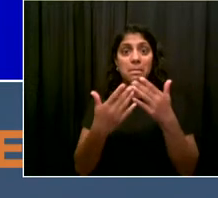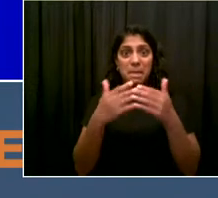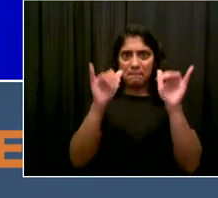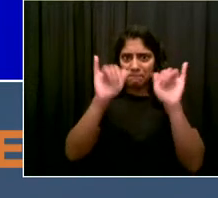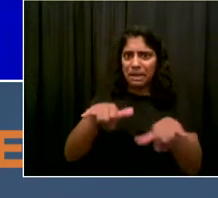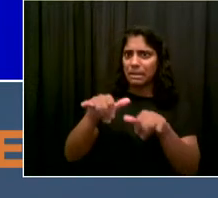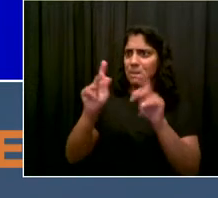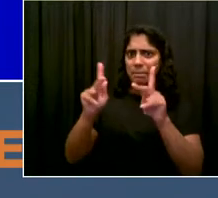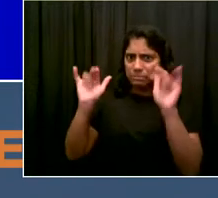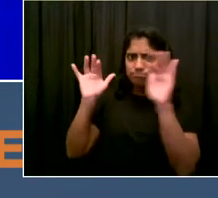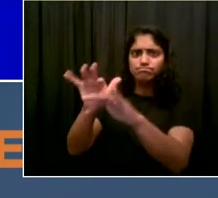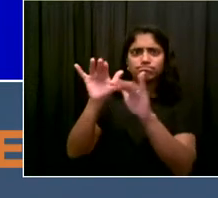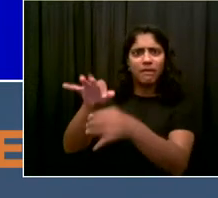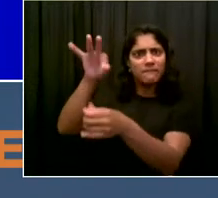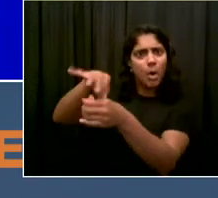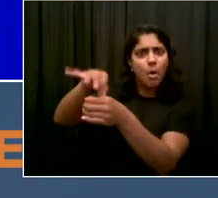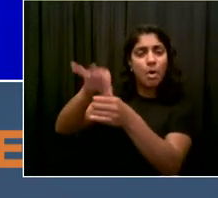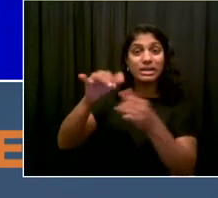944,000 voters.